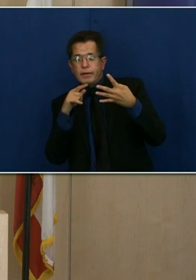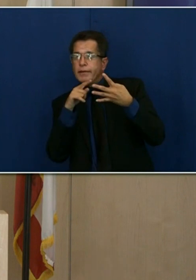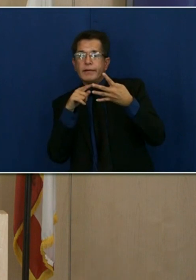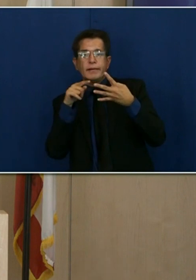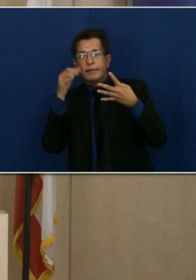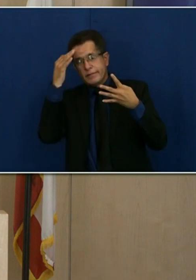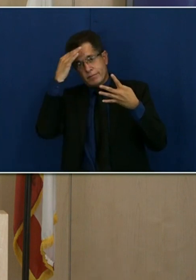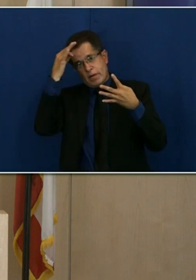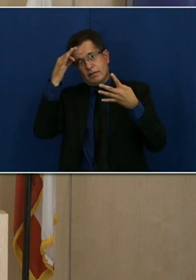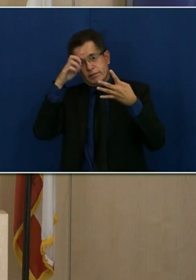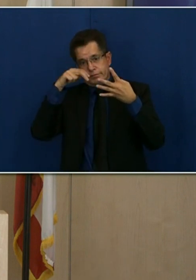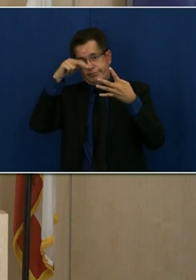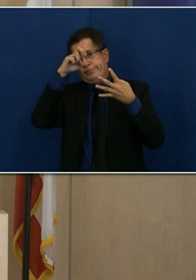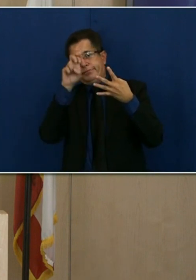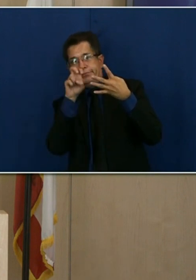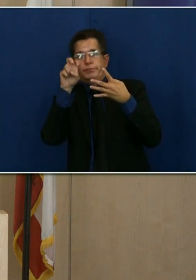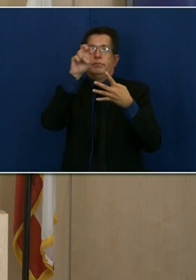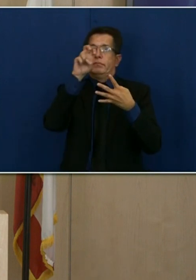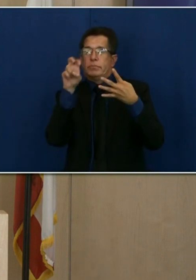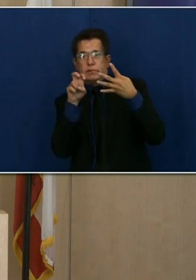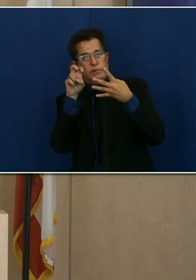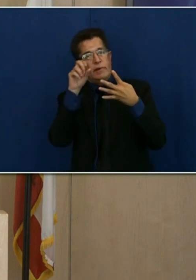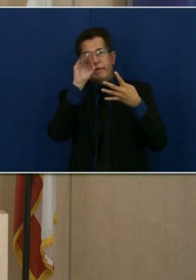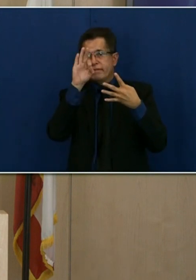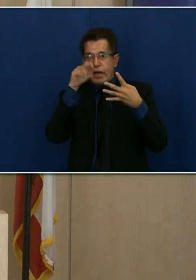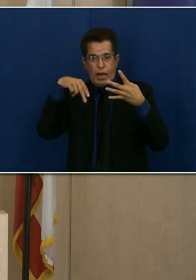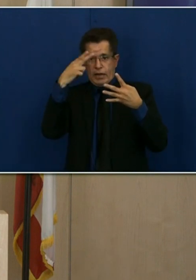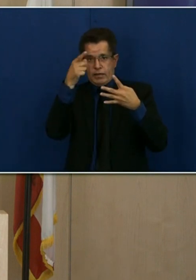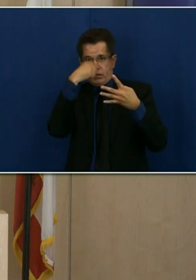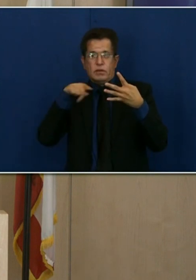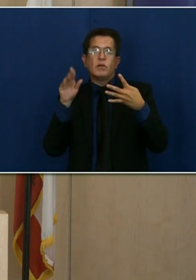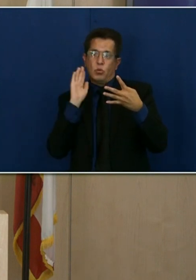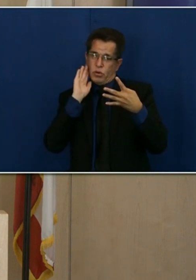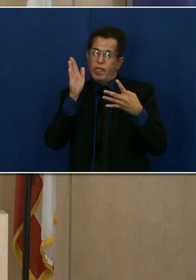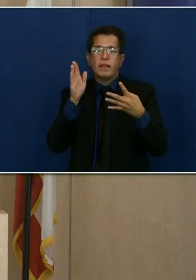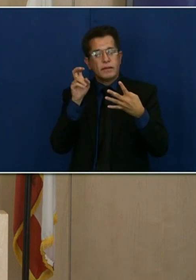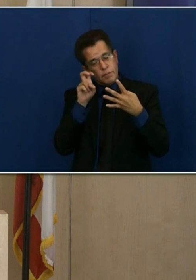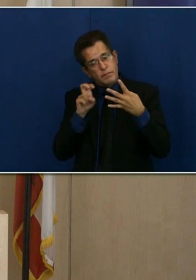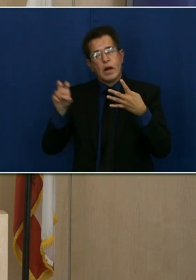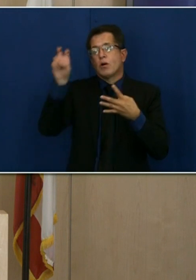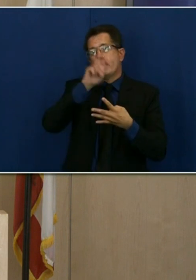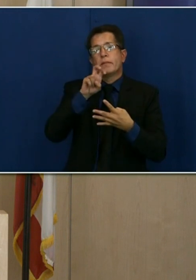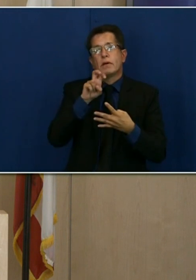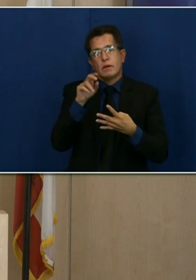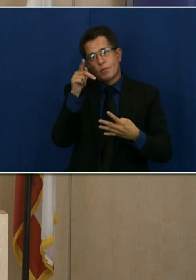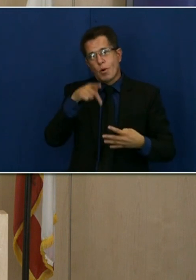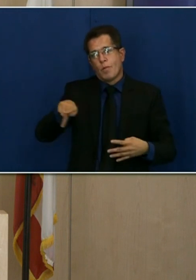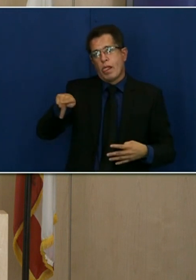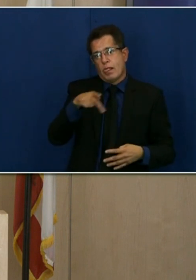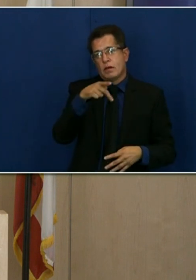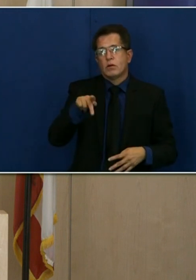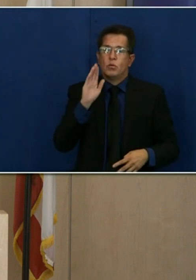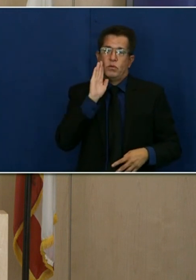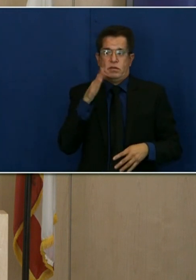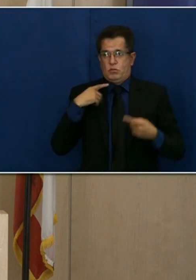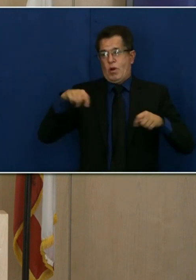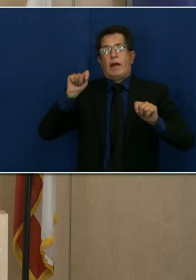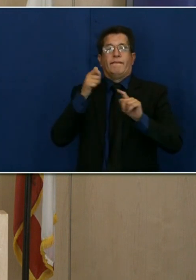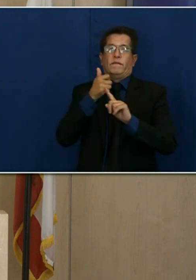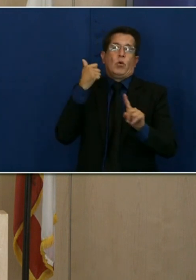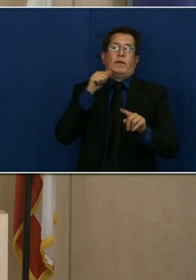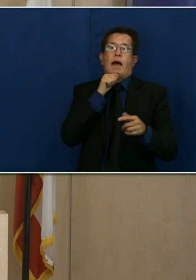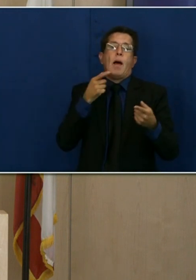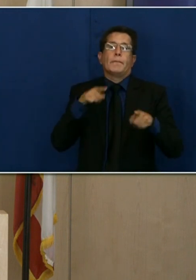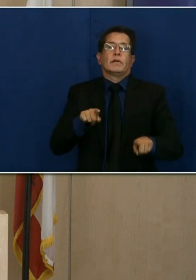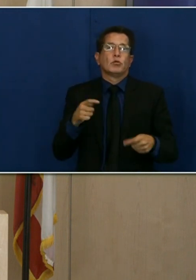if we don't clear it next week, we will be in the purple tier, and I think that's something that we all want to avoid.